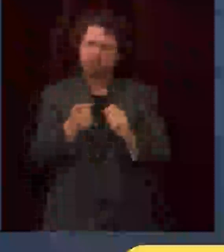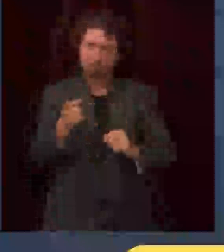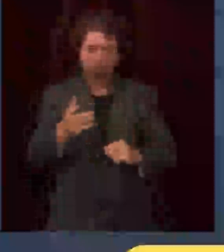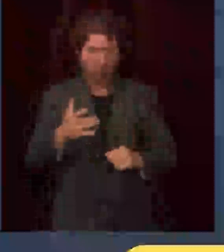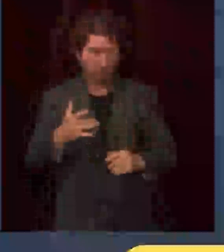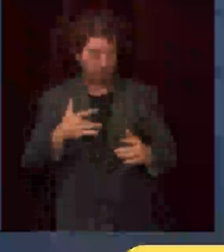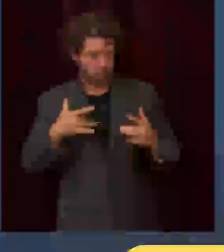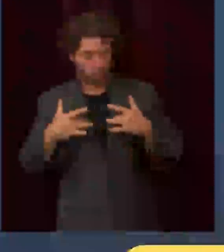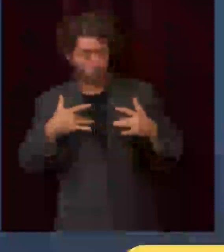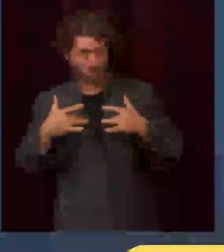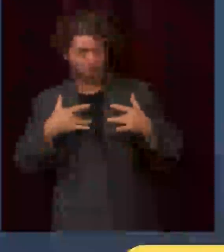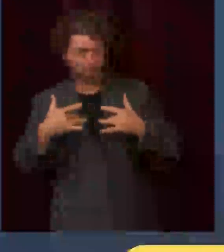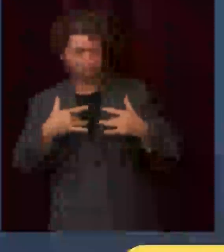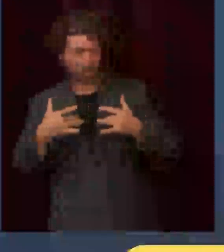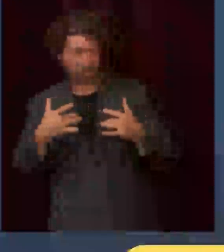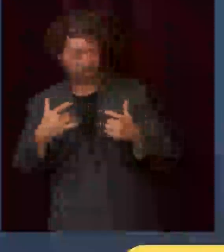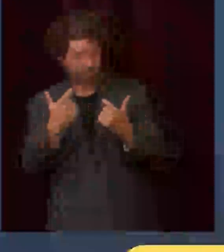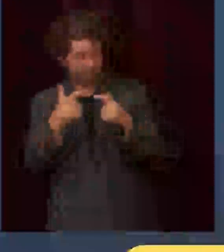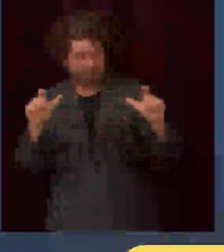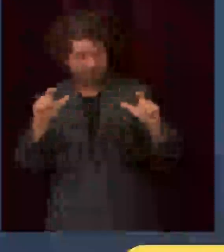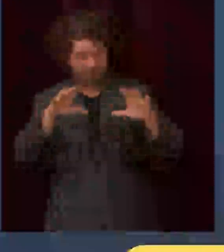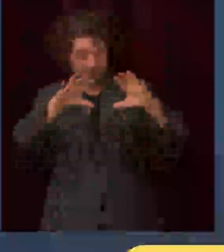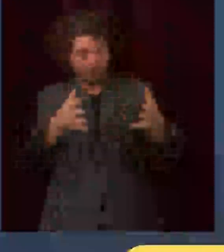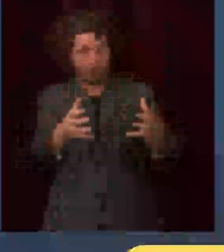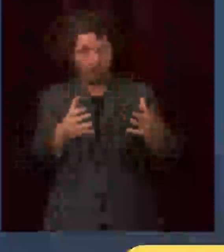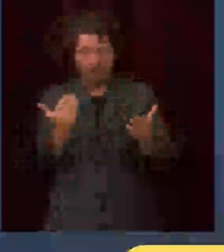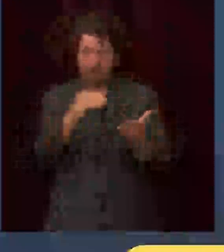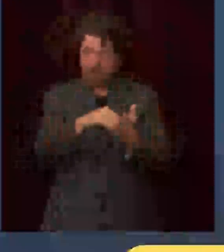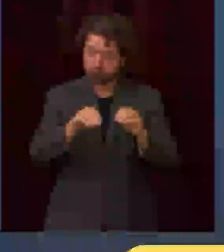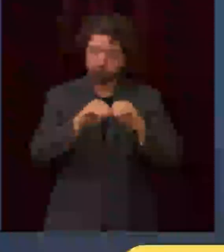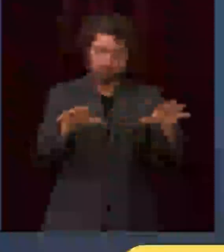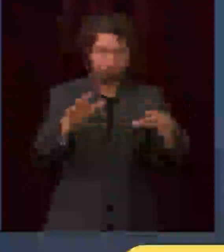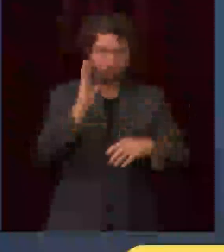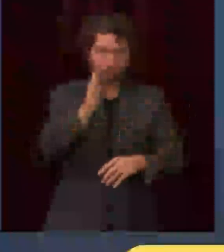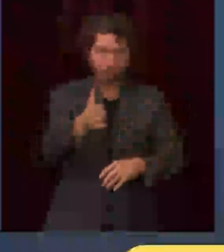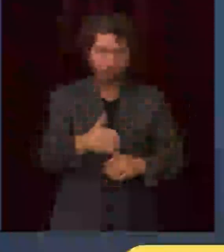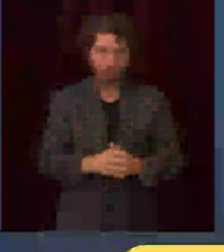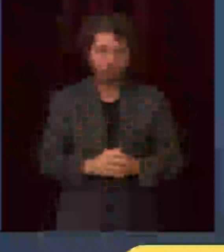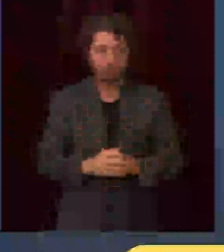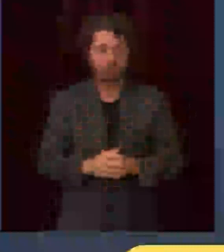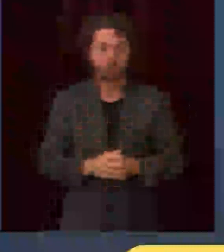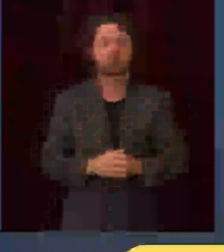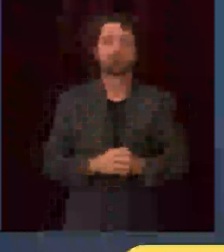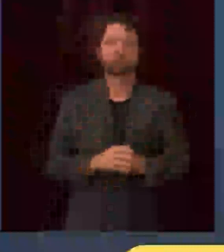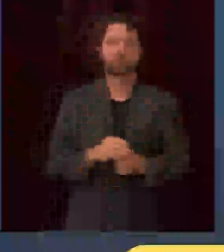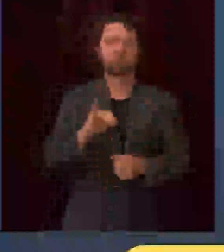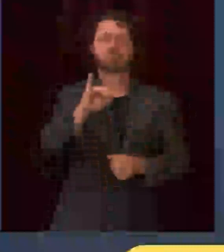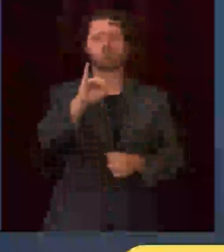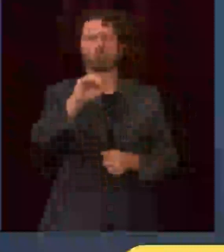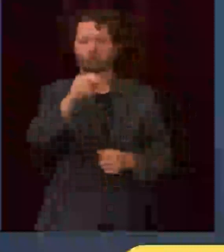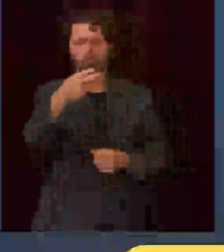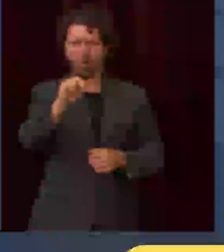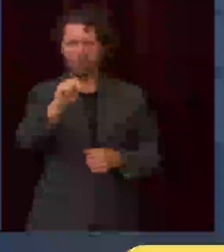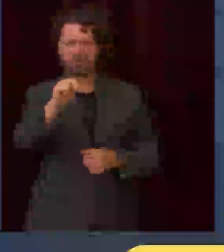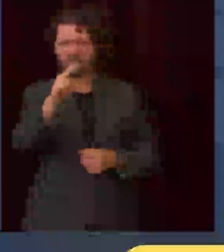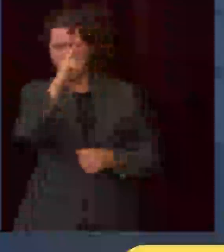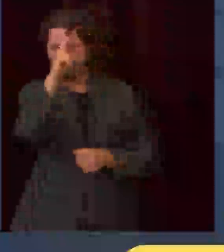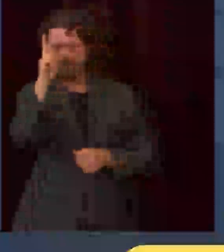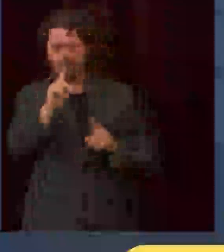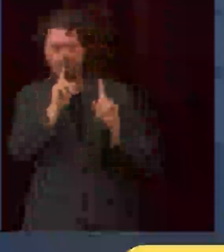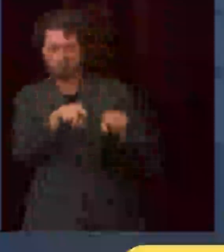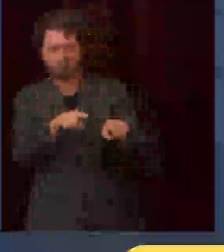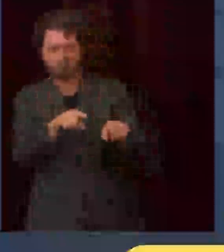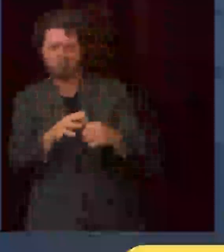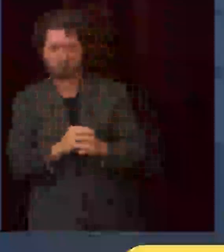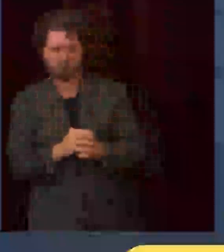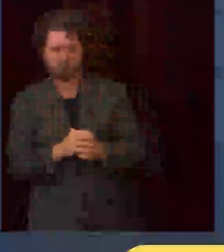first? Sure. So as I think we've said before, we really started out with very conservative measures. We